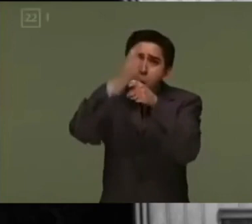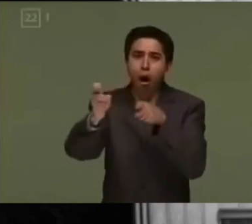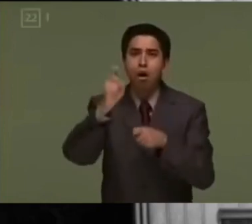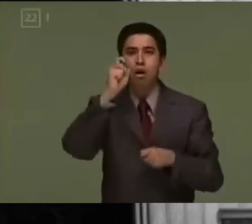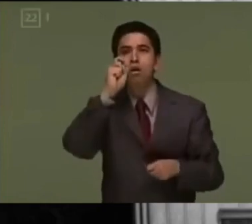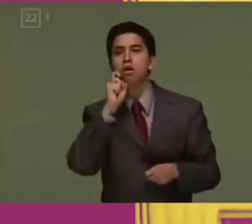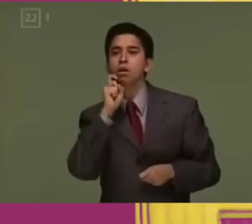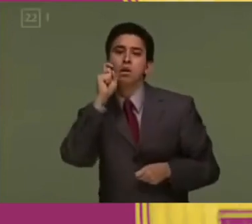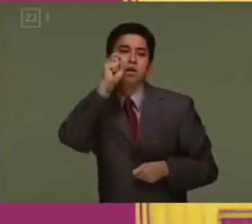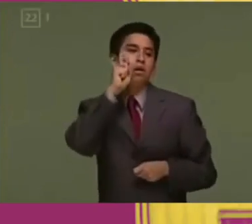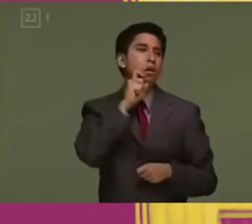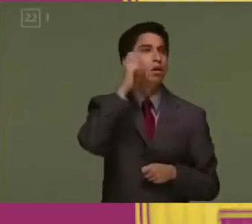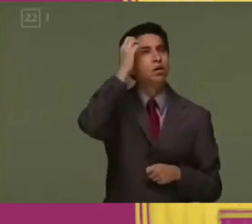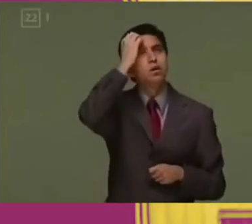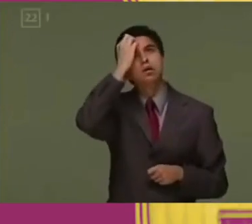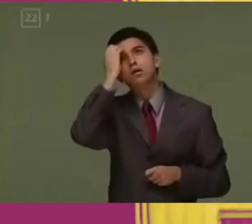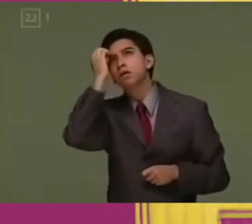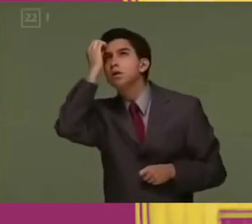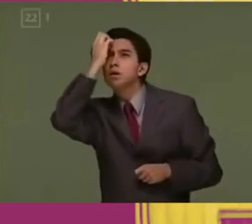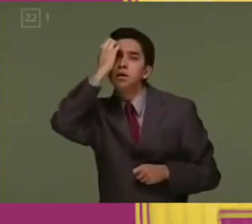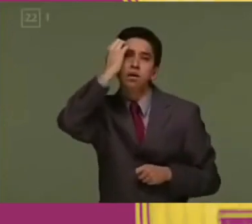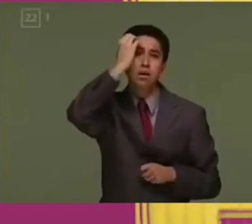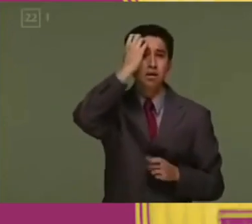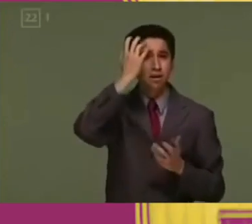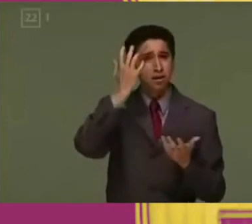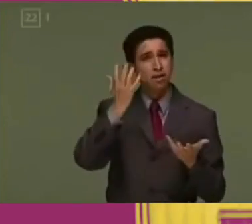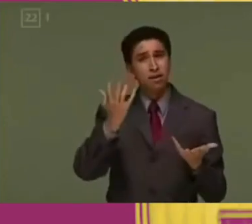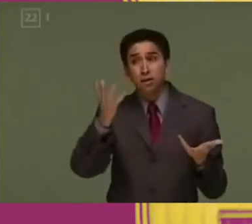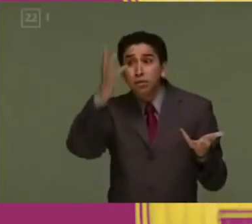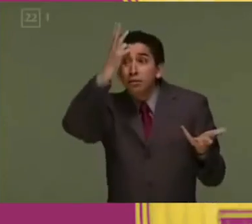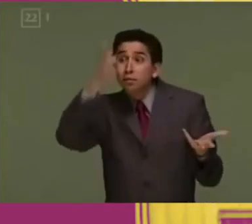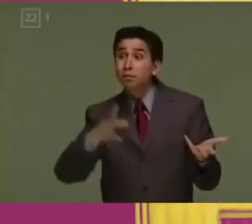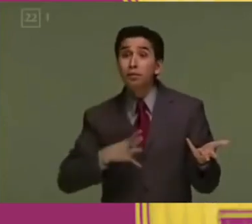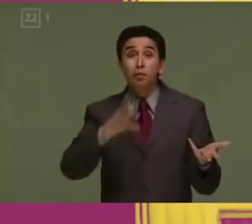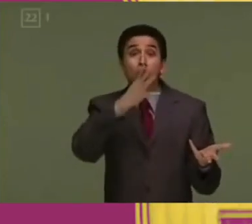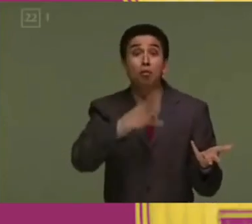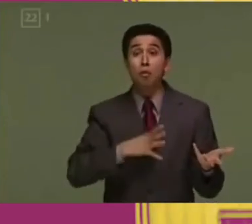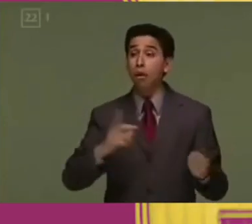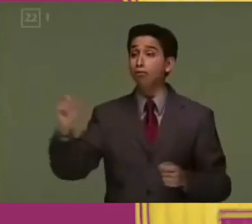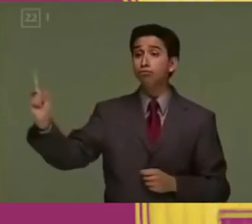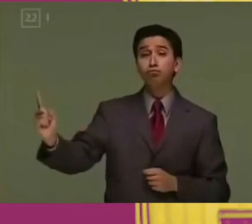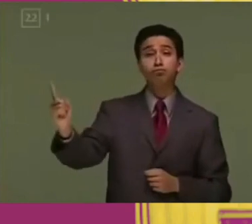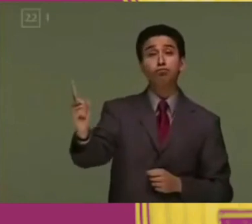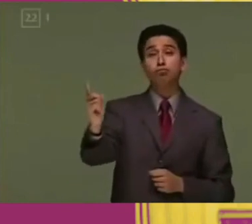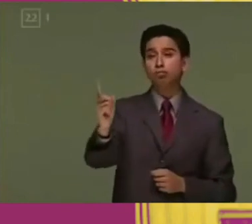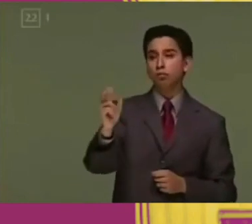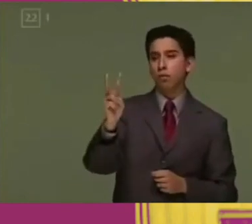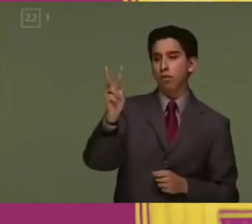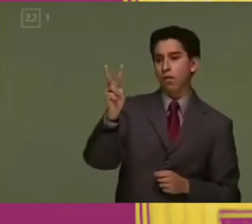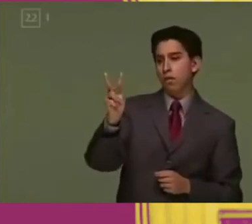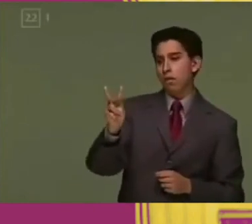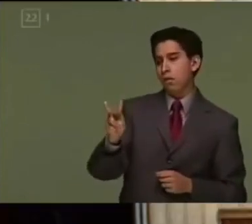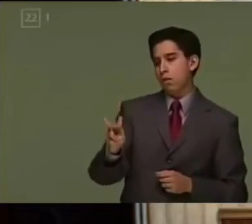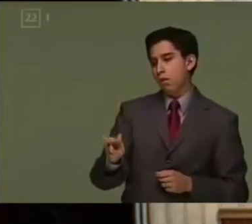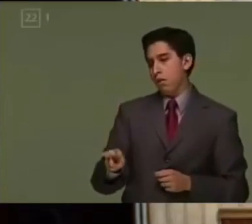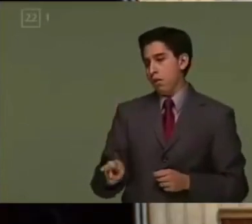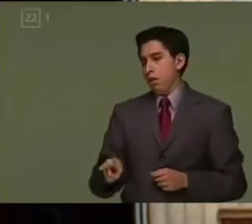Jehovah's Witnesses. There is one collective prophet, and that is the earthly organization of Jehovah's